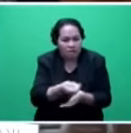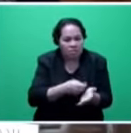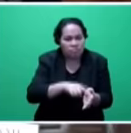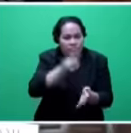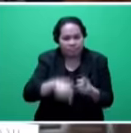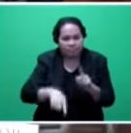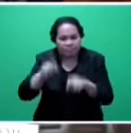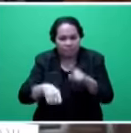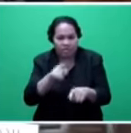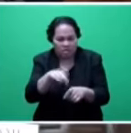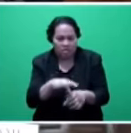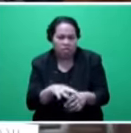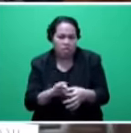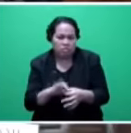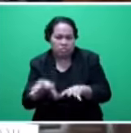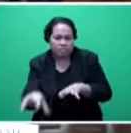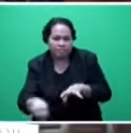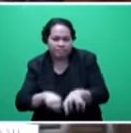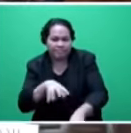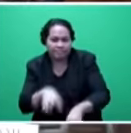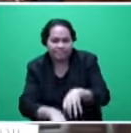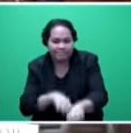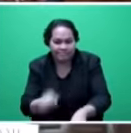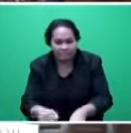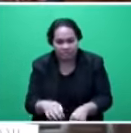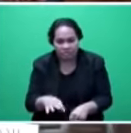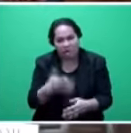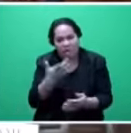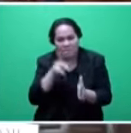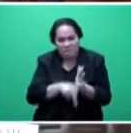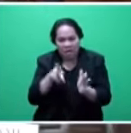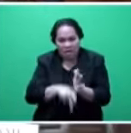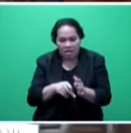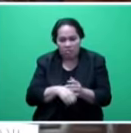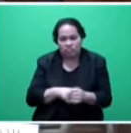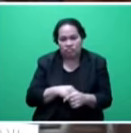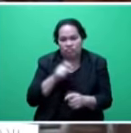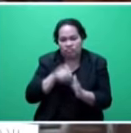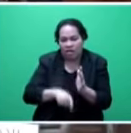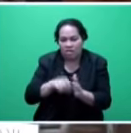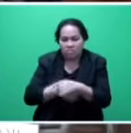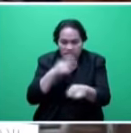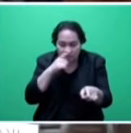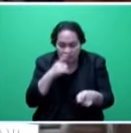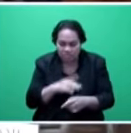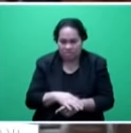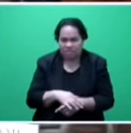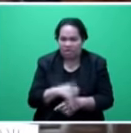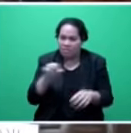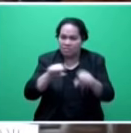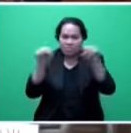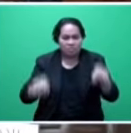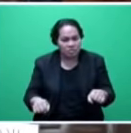power to decide which vaguely defined duty their goods will attract. It's not a system suited